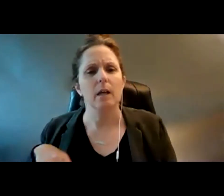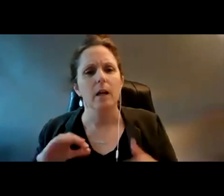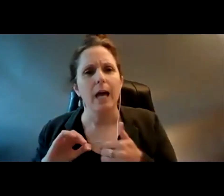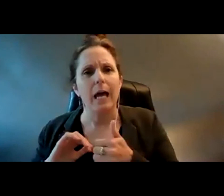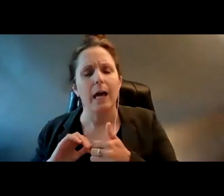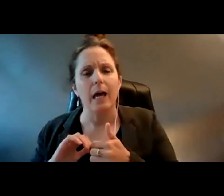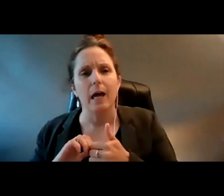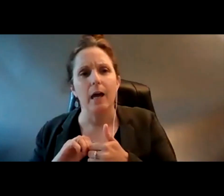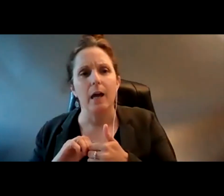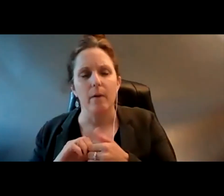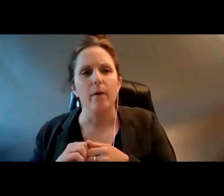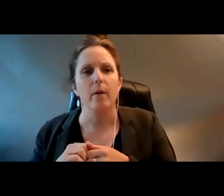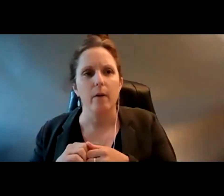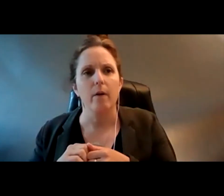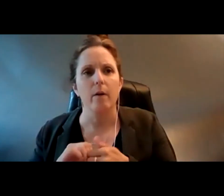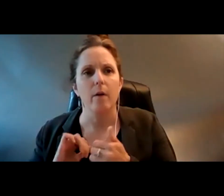successful.